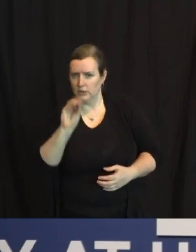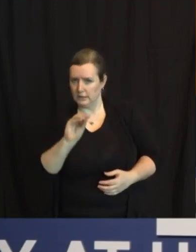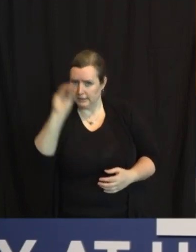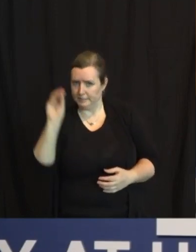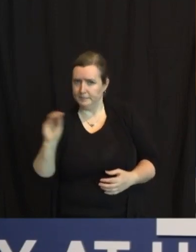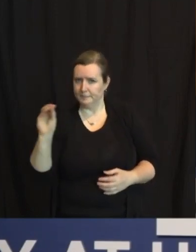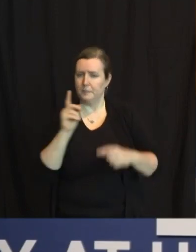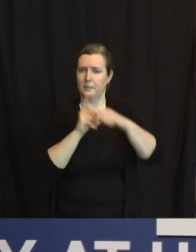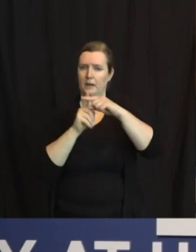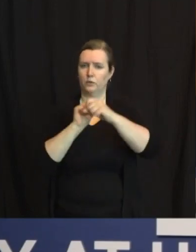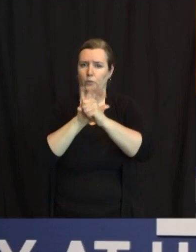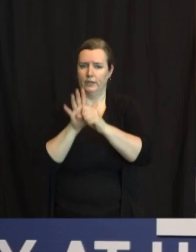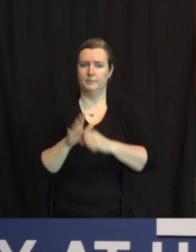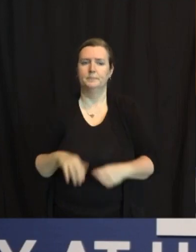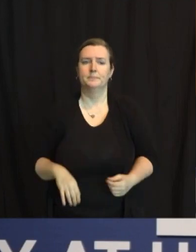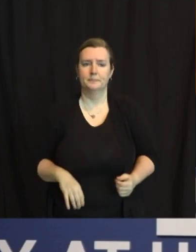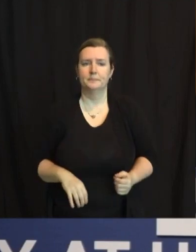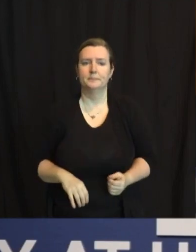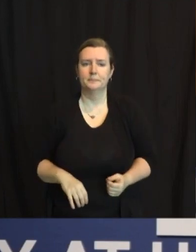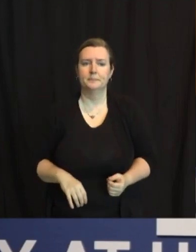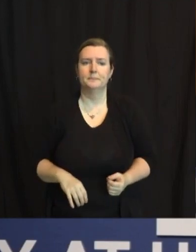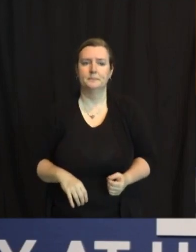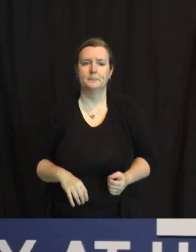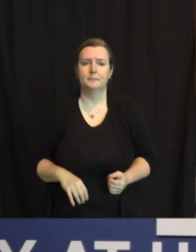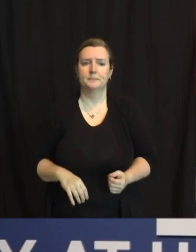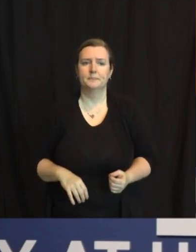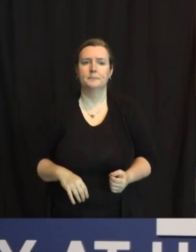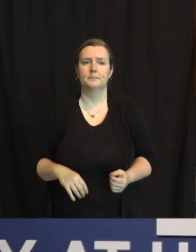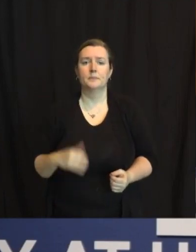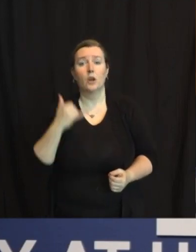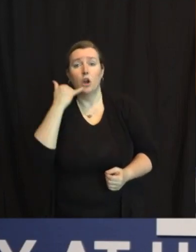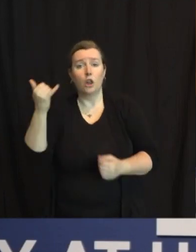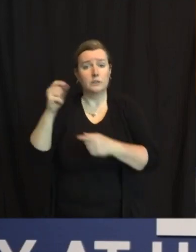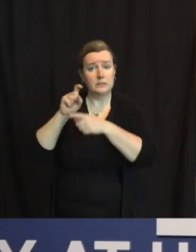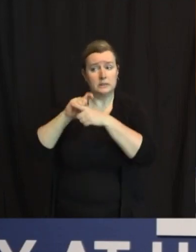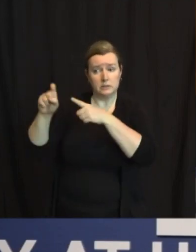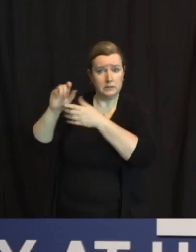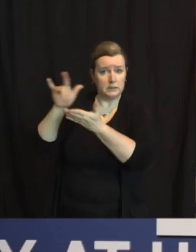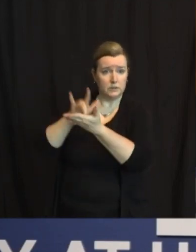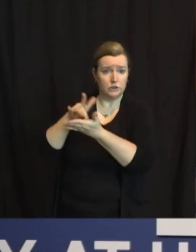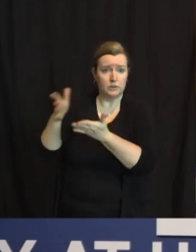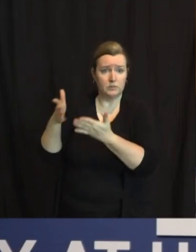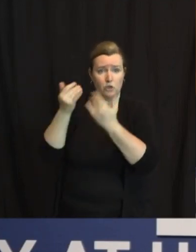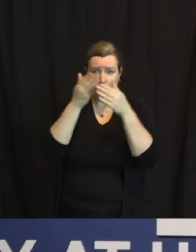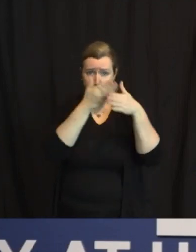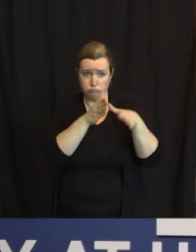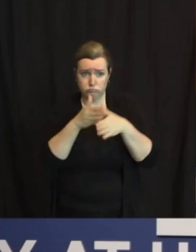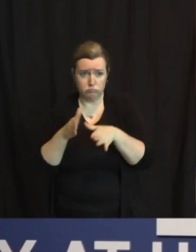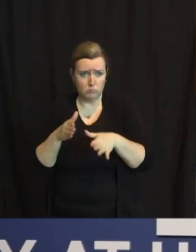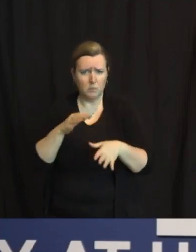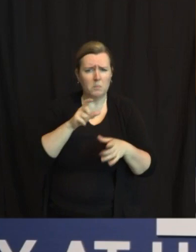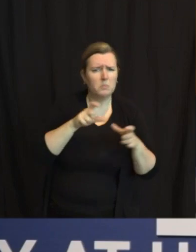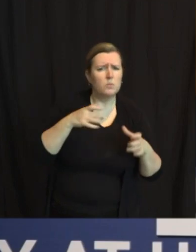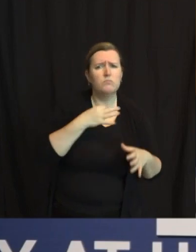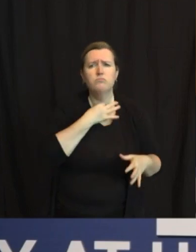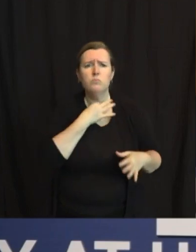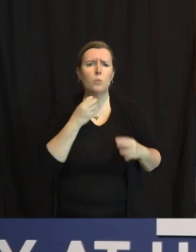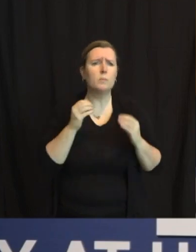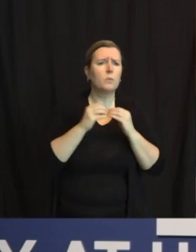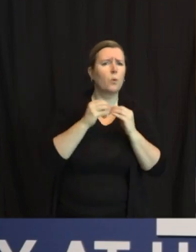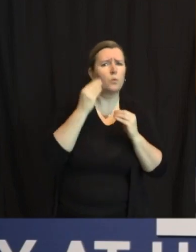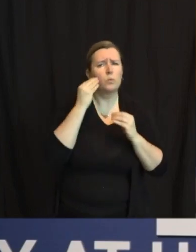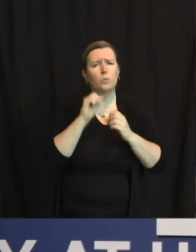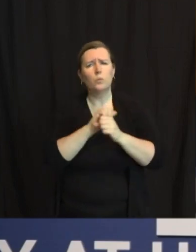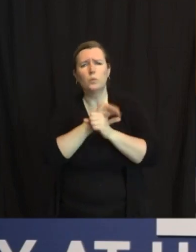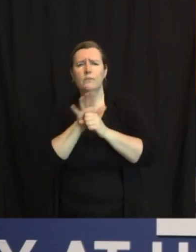I want to mention our call center details again for individuals looking for COVID-19 information. As you know, the